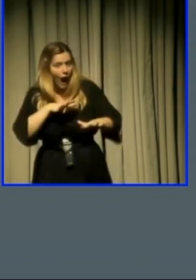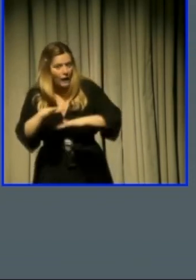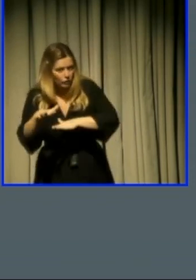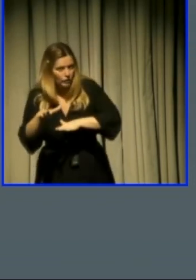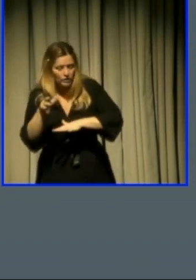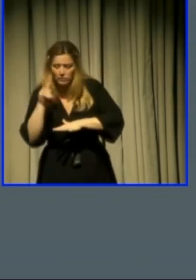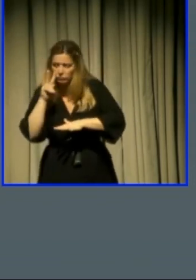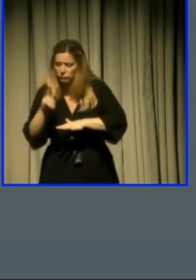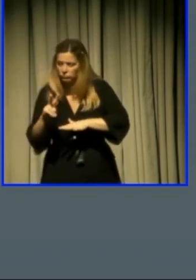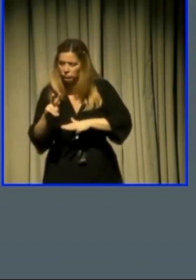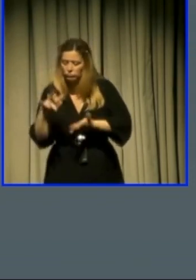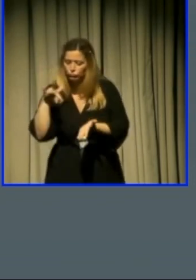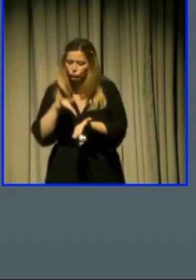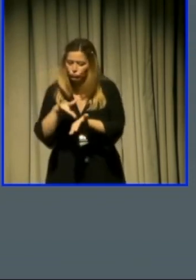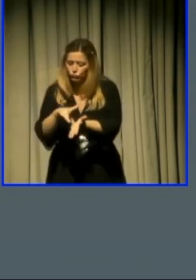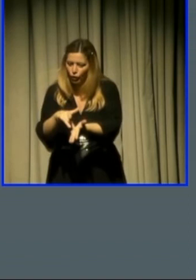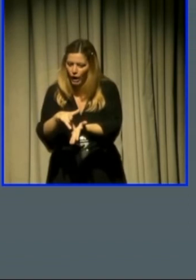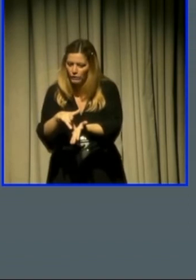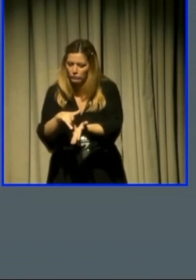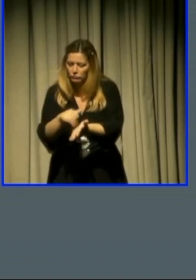of digital prescription.